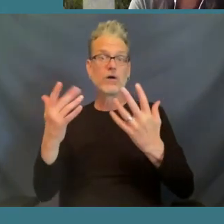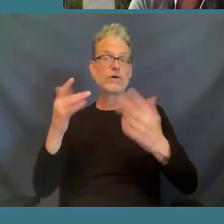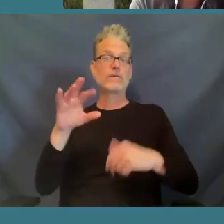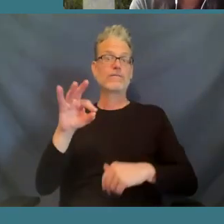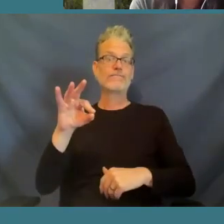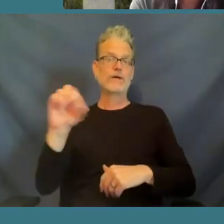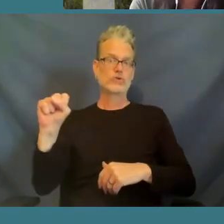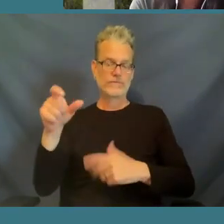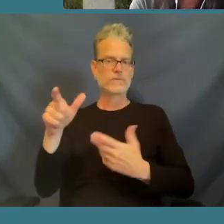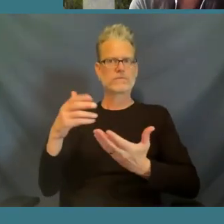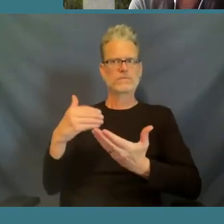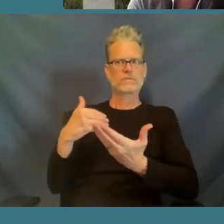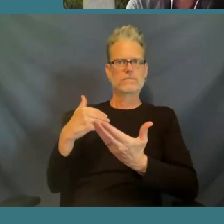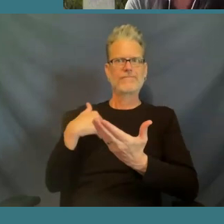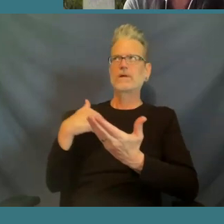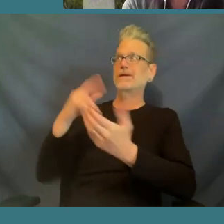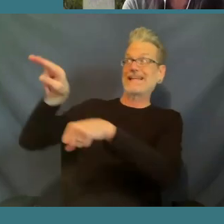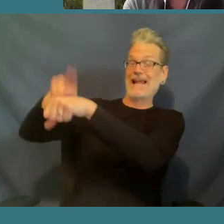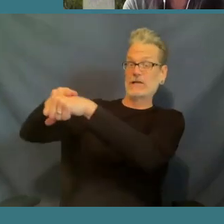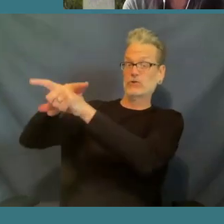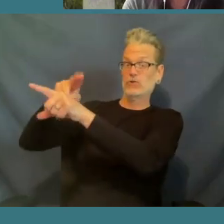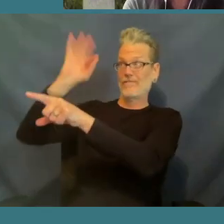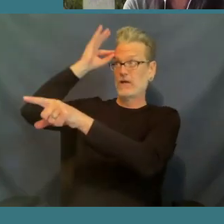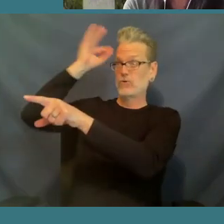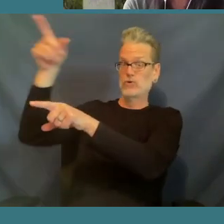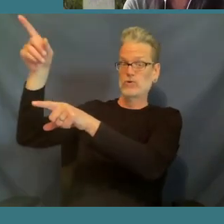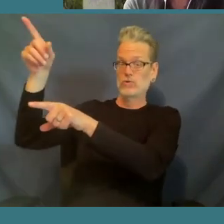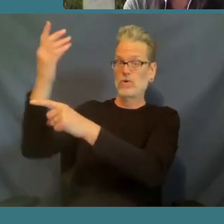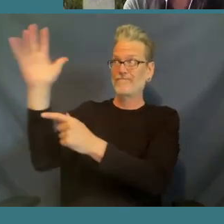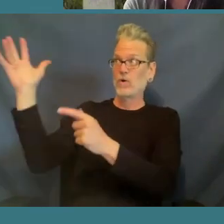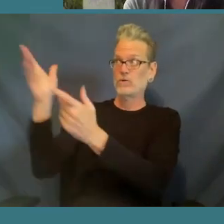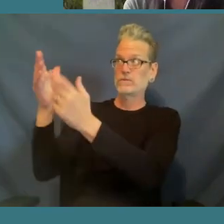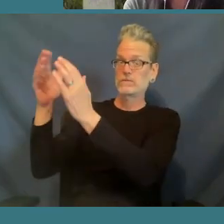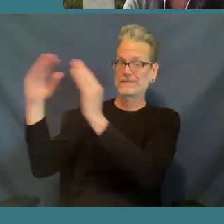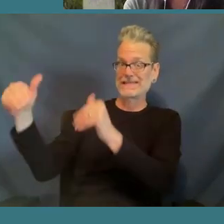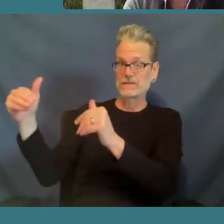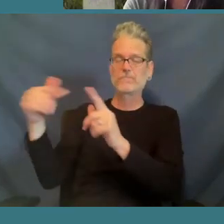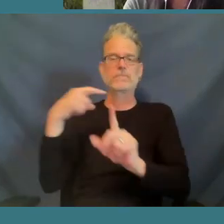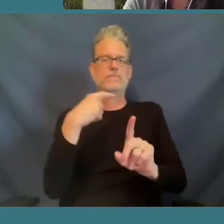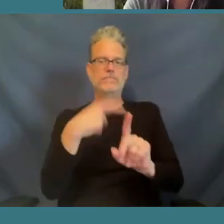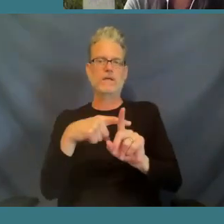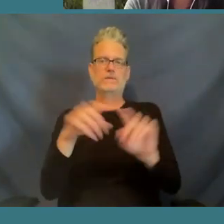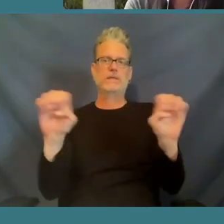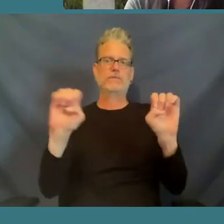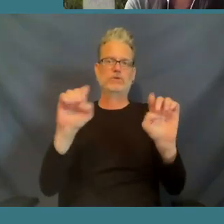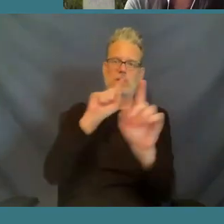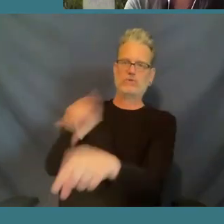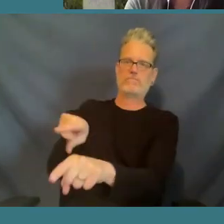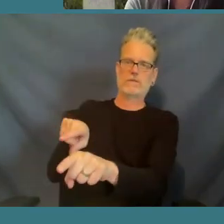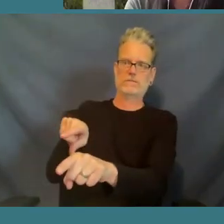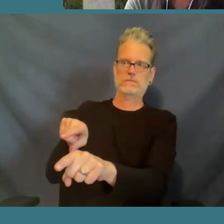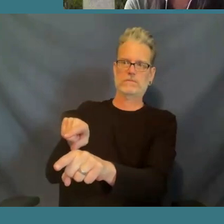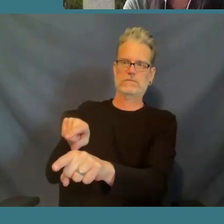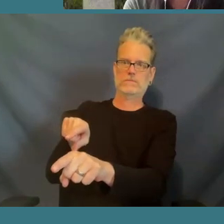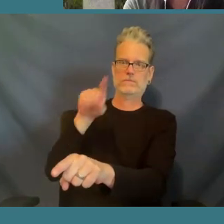the national forest system and emergency coordination in response to different levels